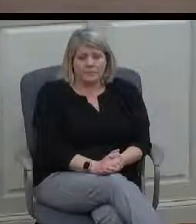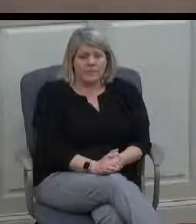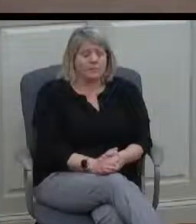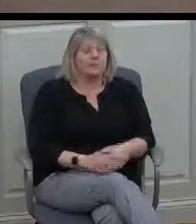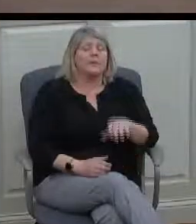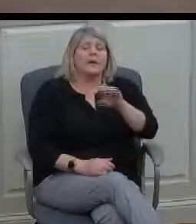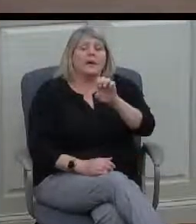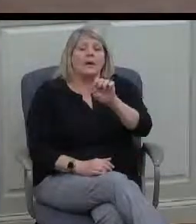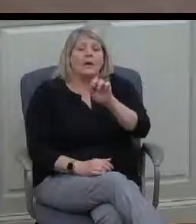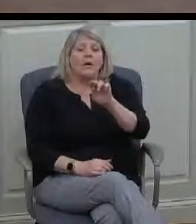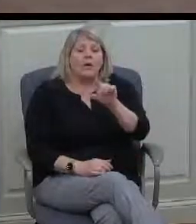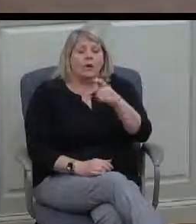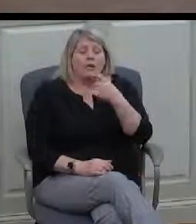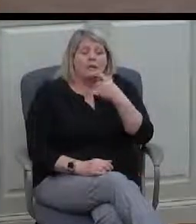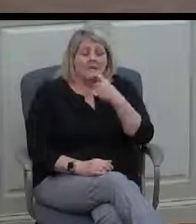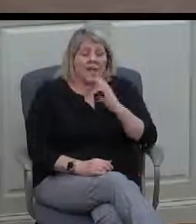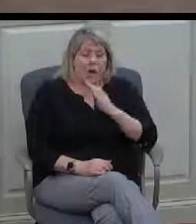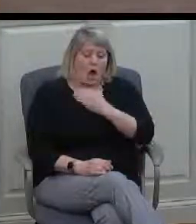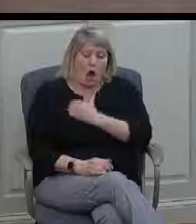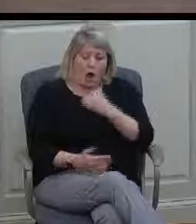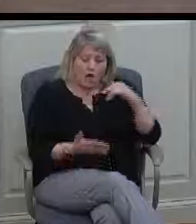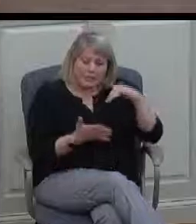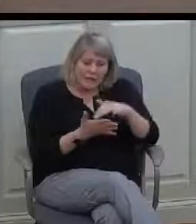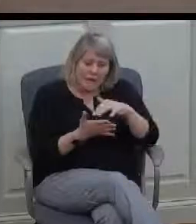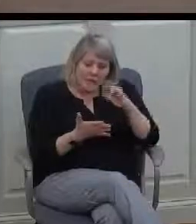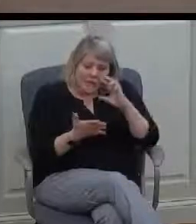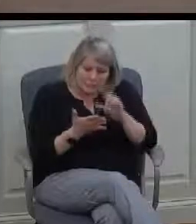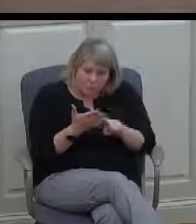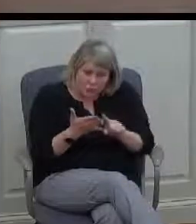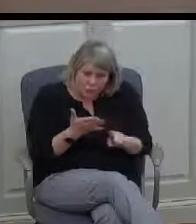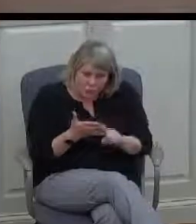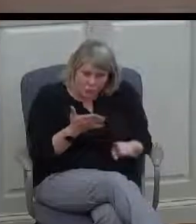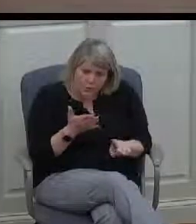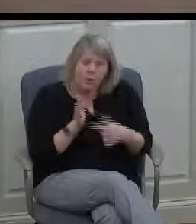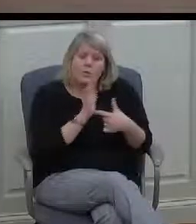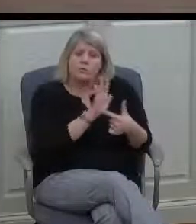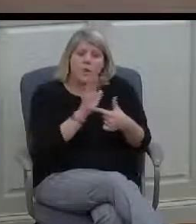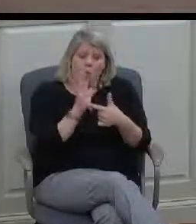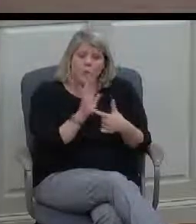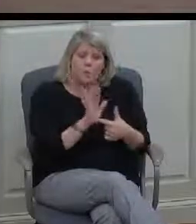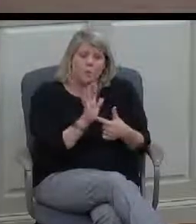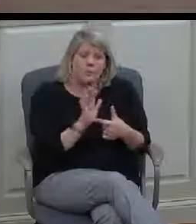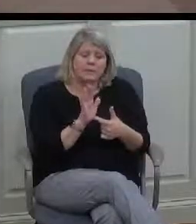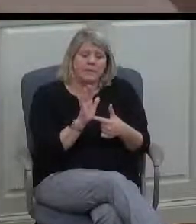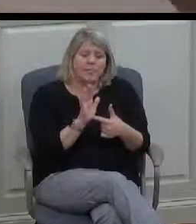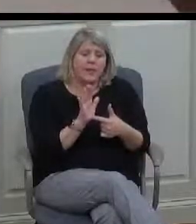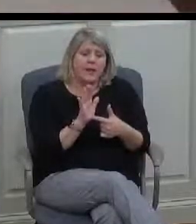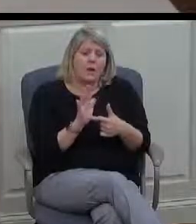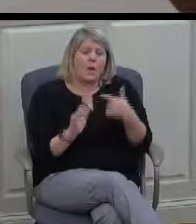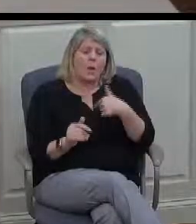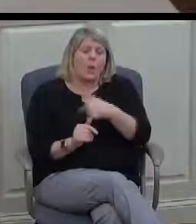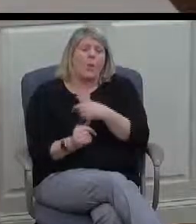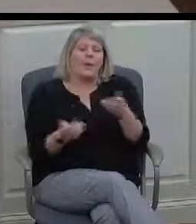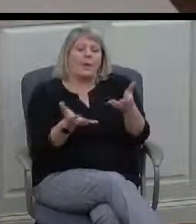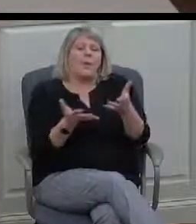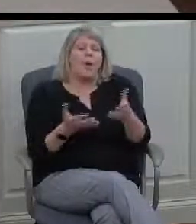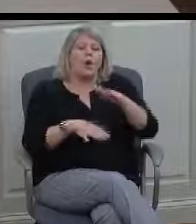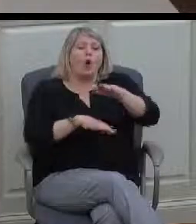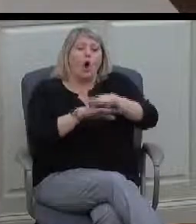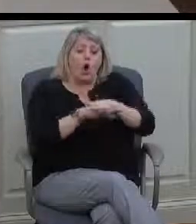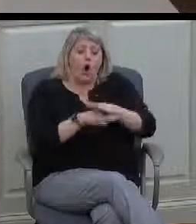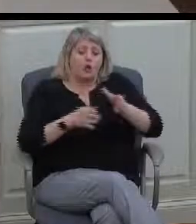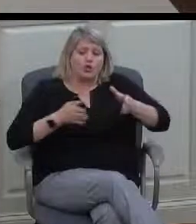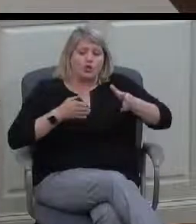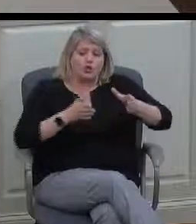Most of the studies that we've done said a couple different things. Said they did want the on-street parking to be reserved for customers,